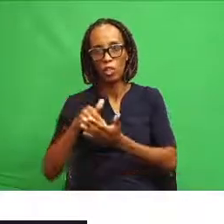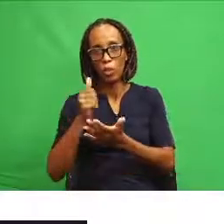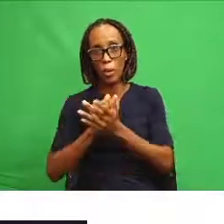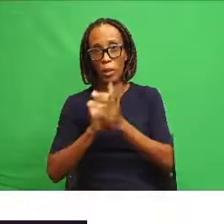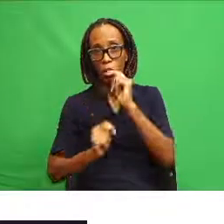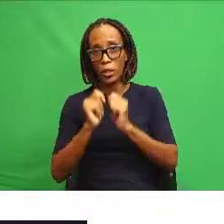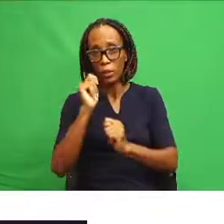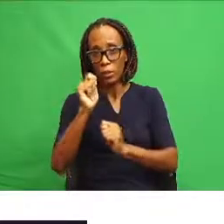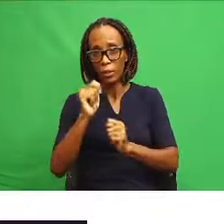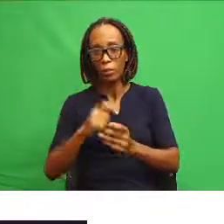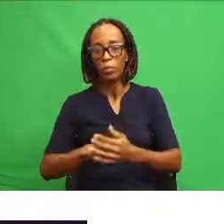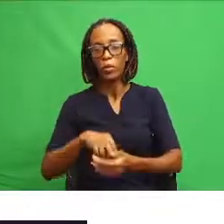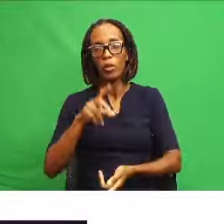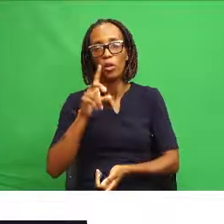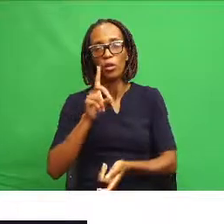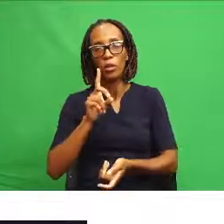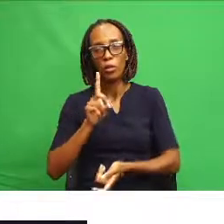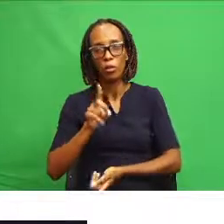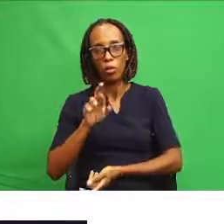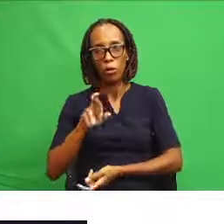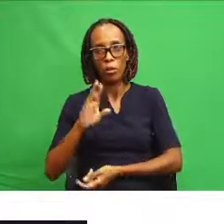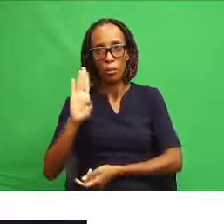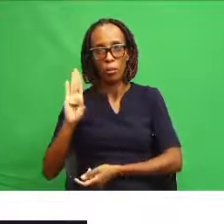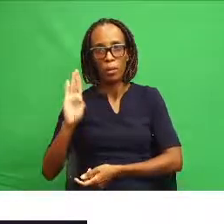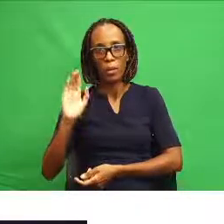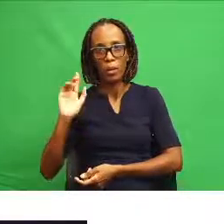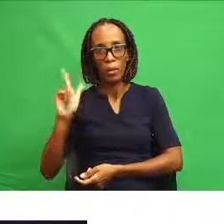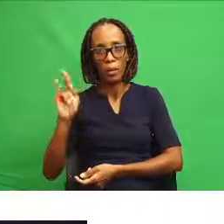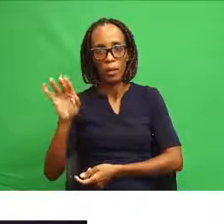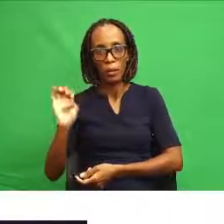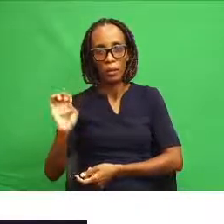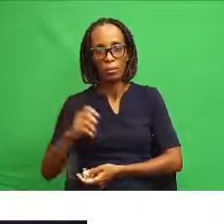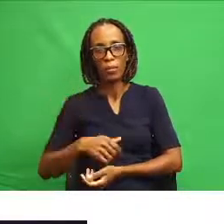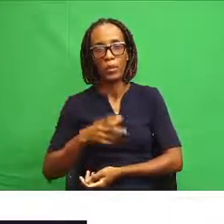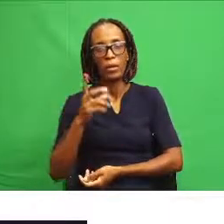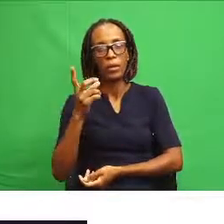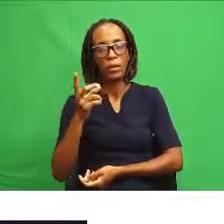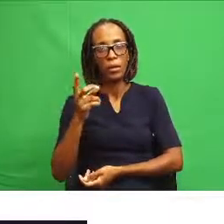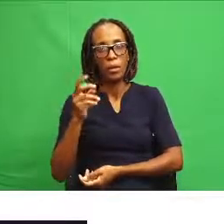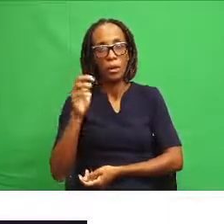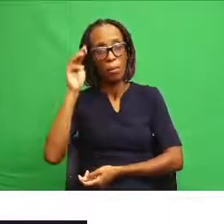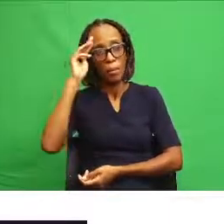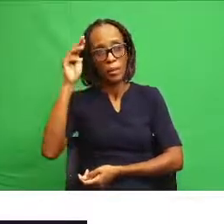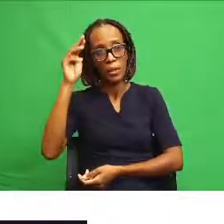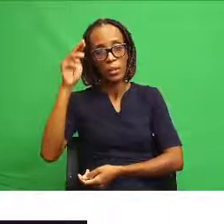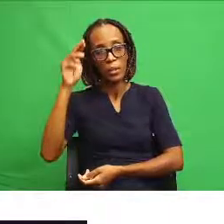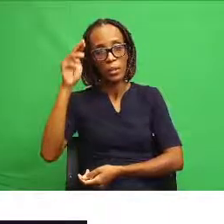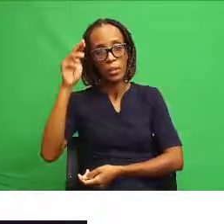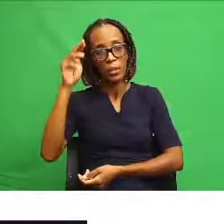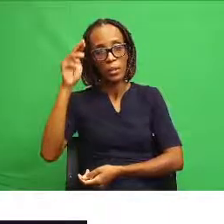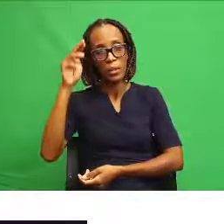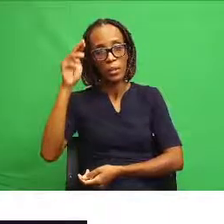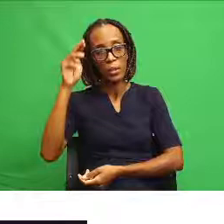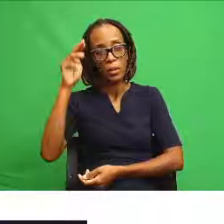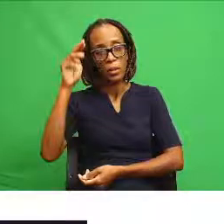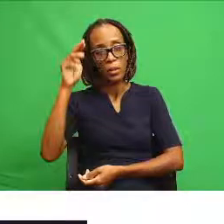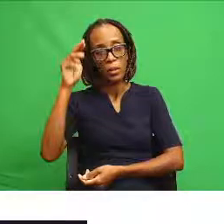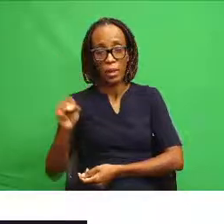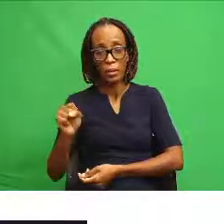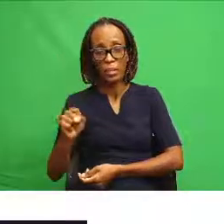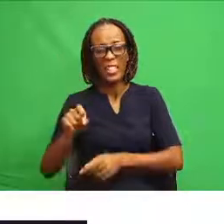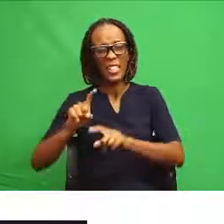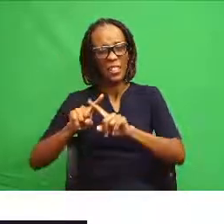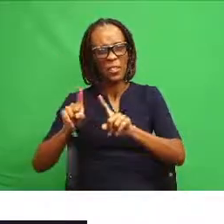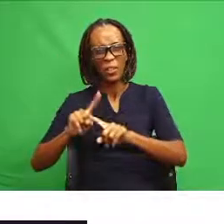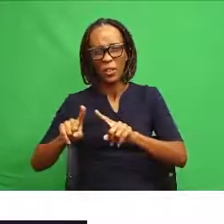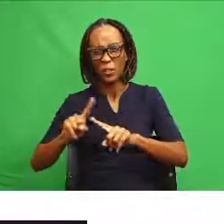Hyacinth Blake, Director, Division of Aging, Mr. Troy Pollinaire, Director, Social Welfare Division. Other